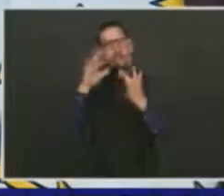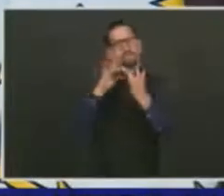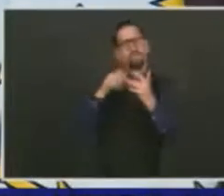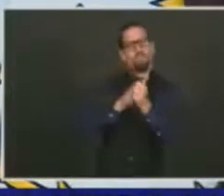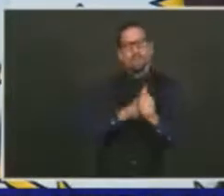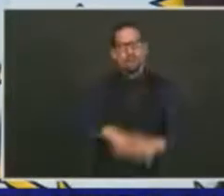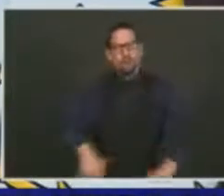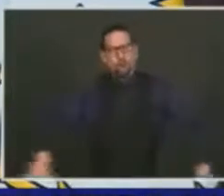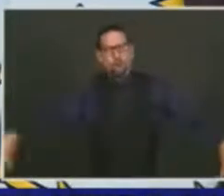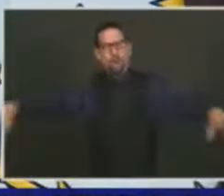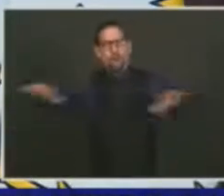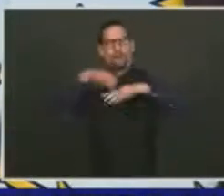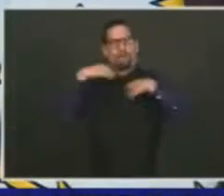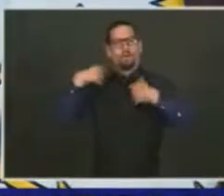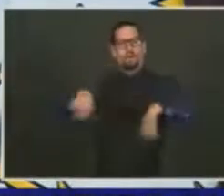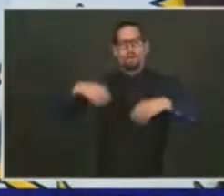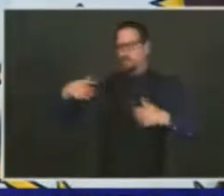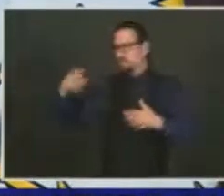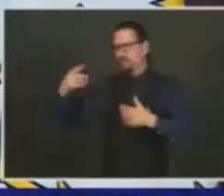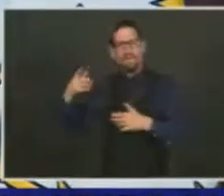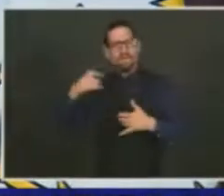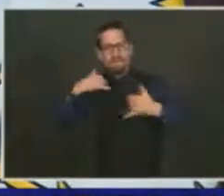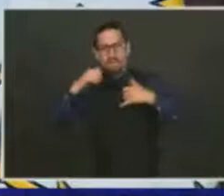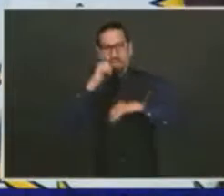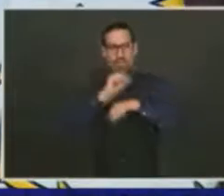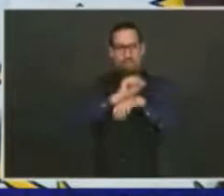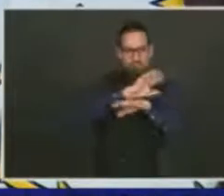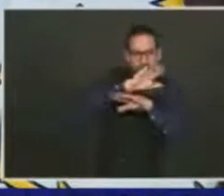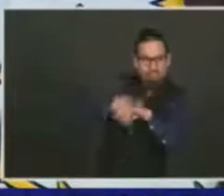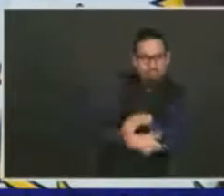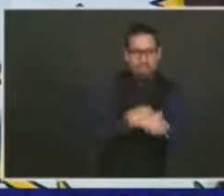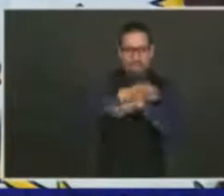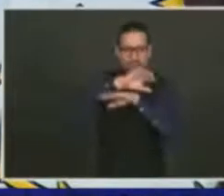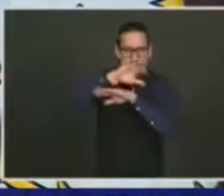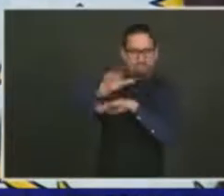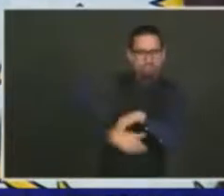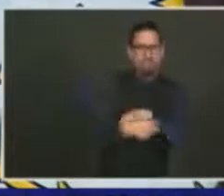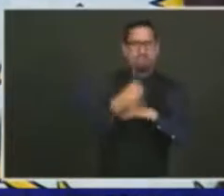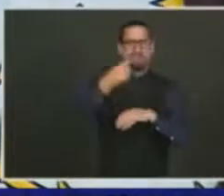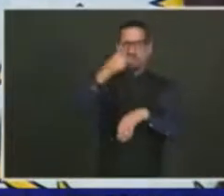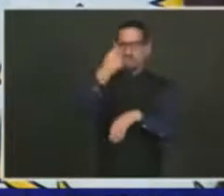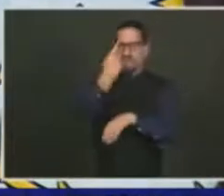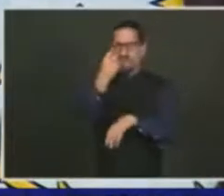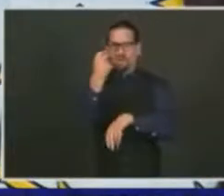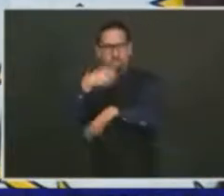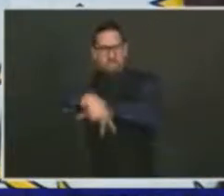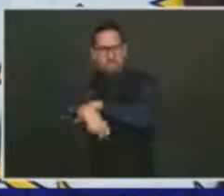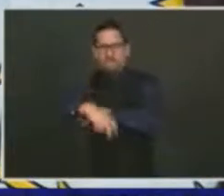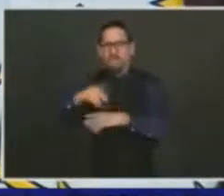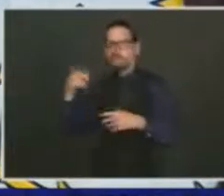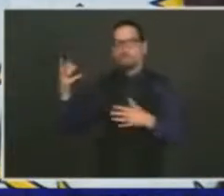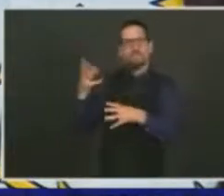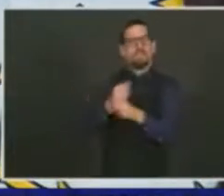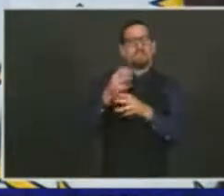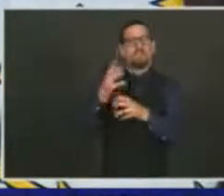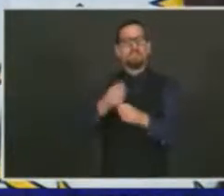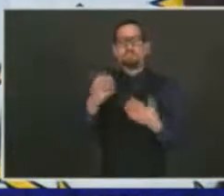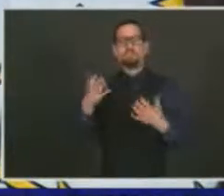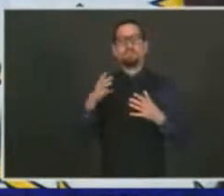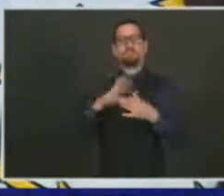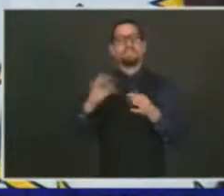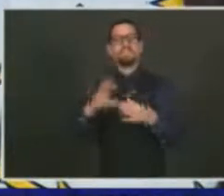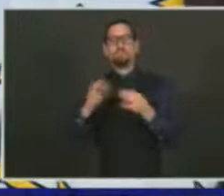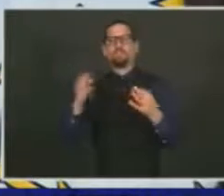hear the hateful messages that people leave for her or spew at her,